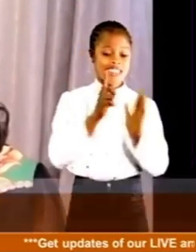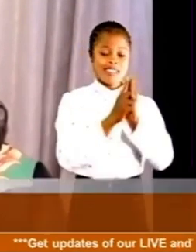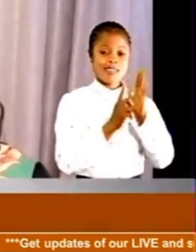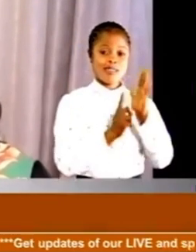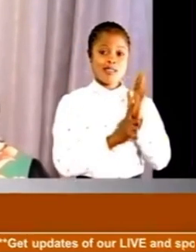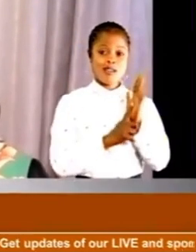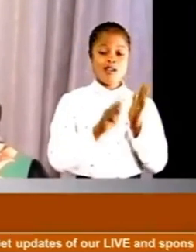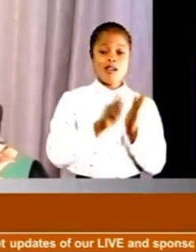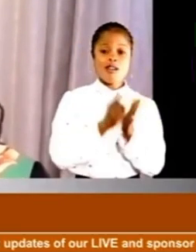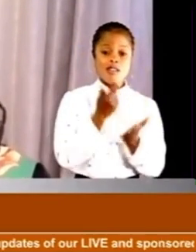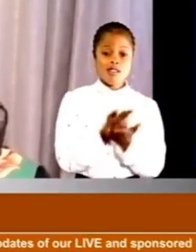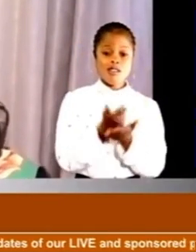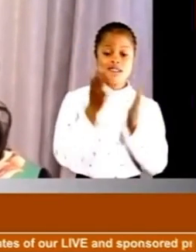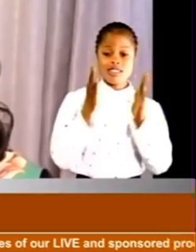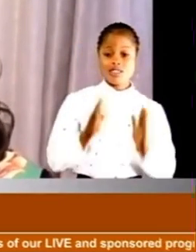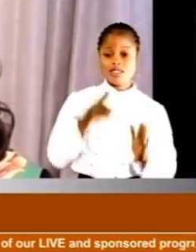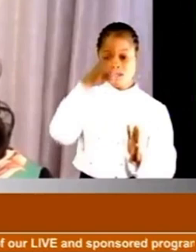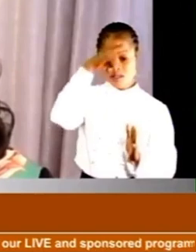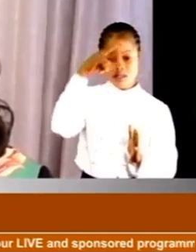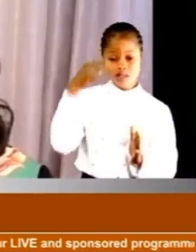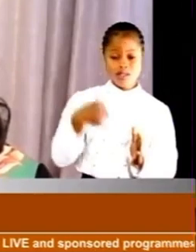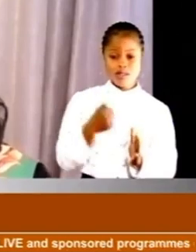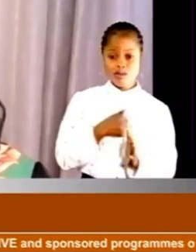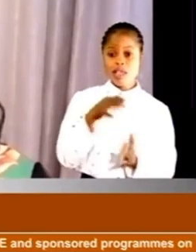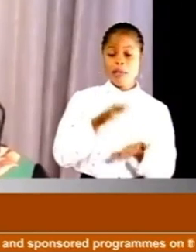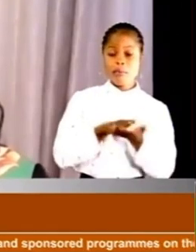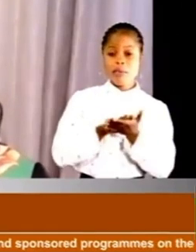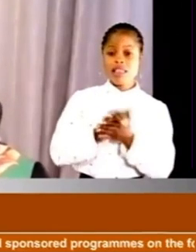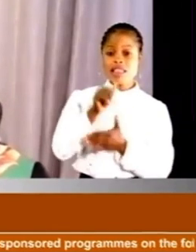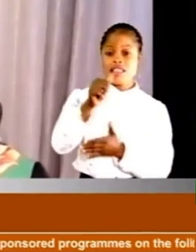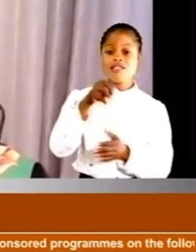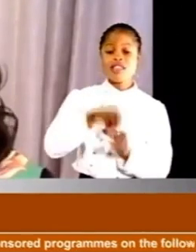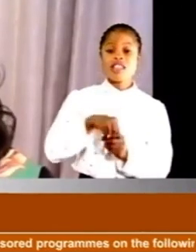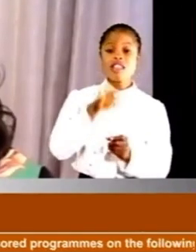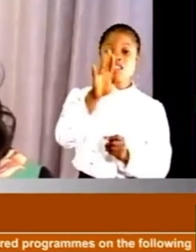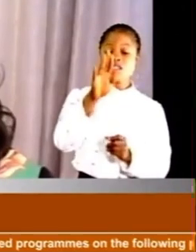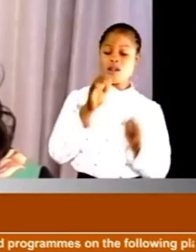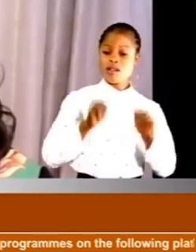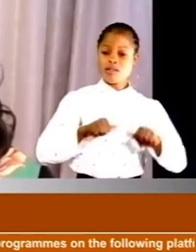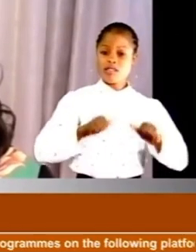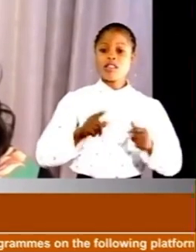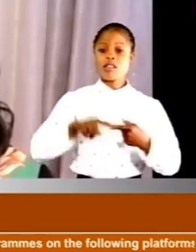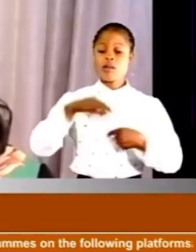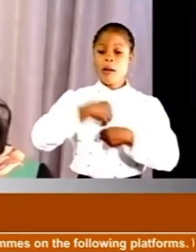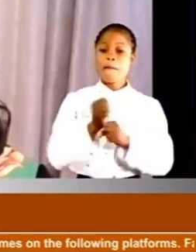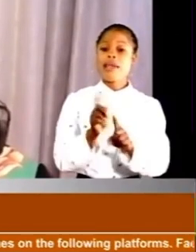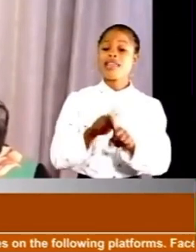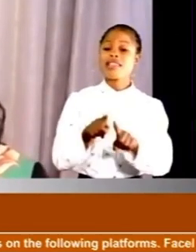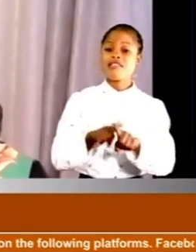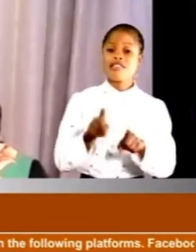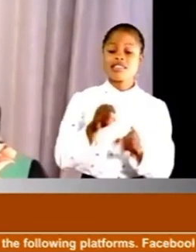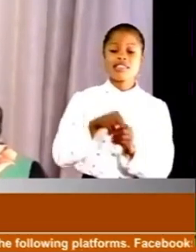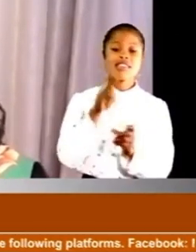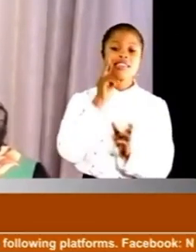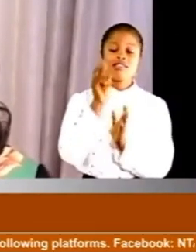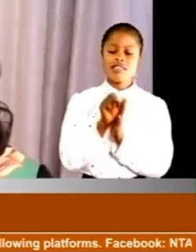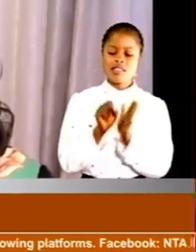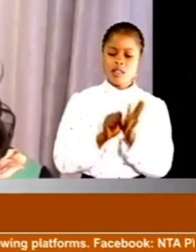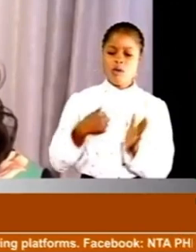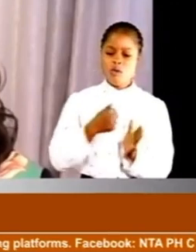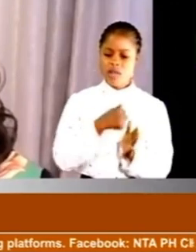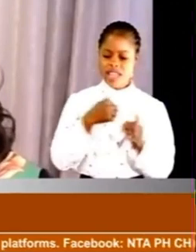because we believe in your potential to make a real difference in River State. We have faith that you will use